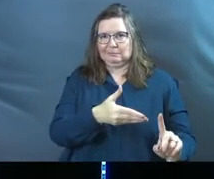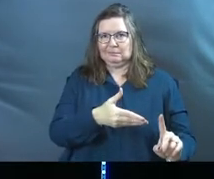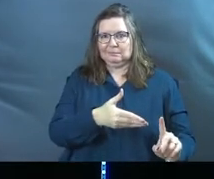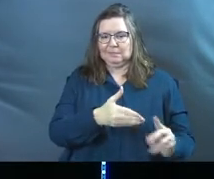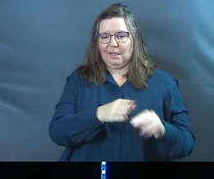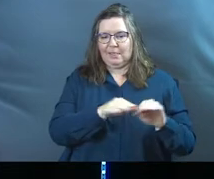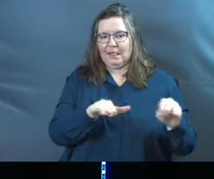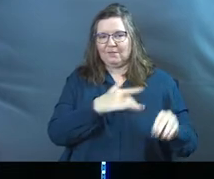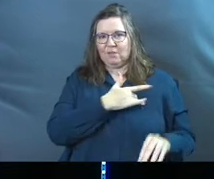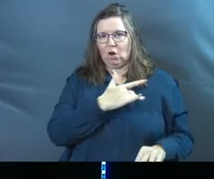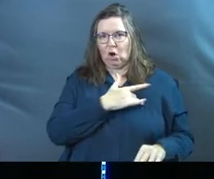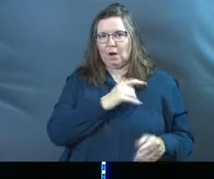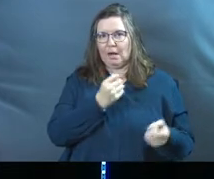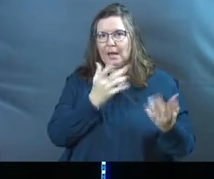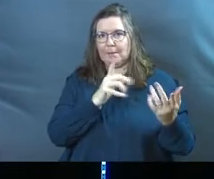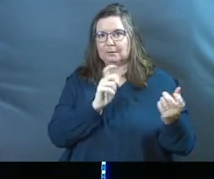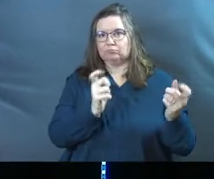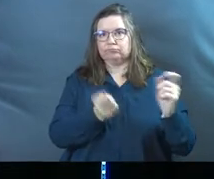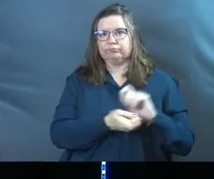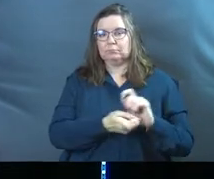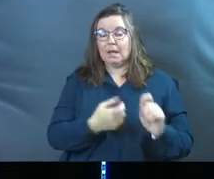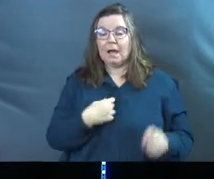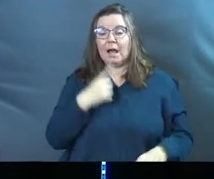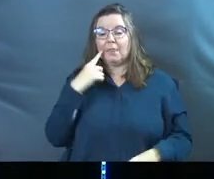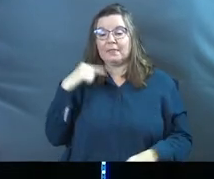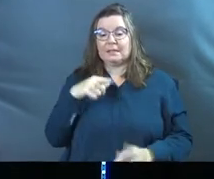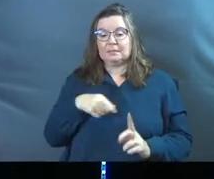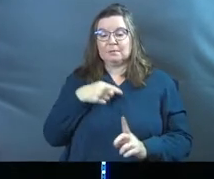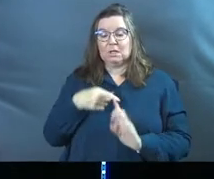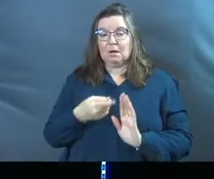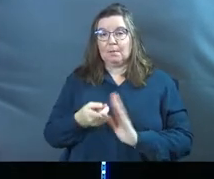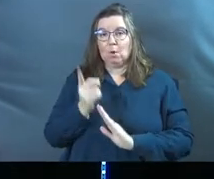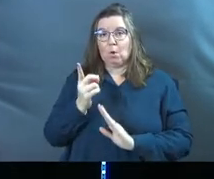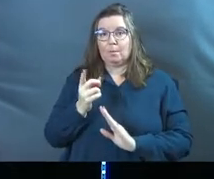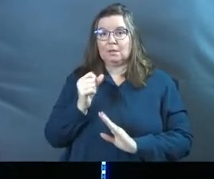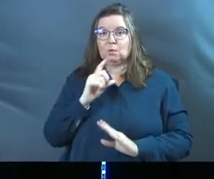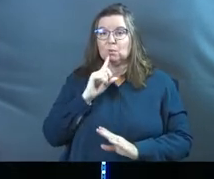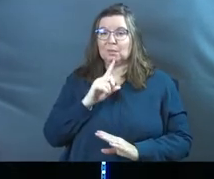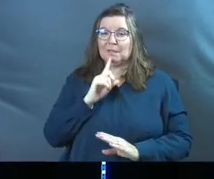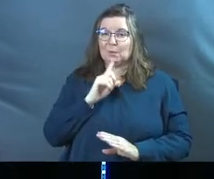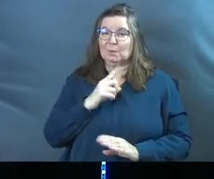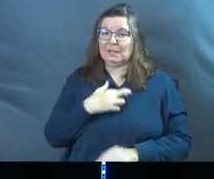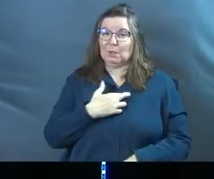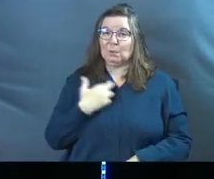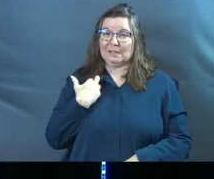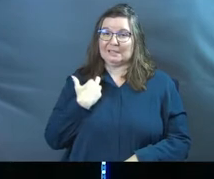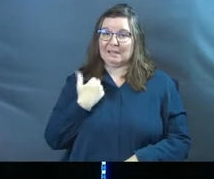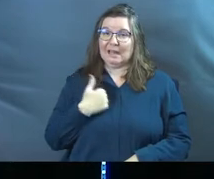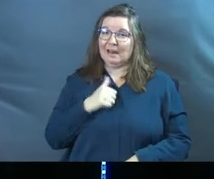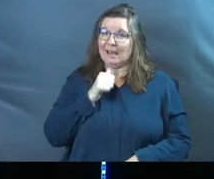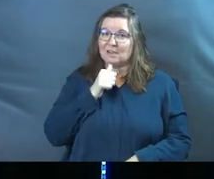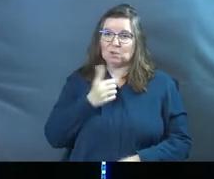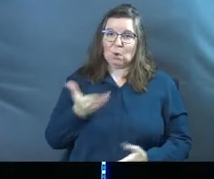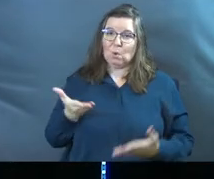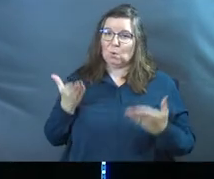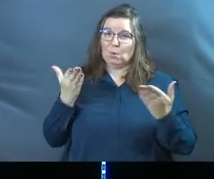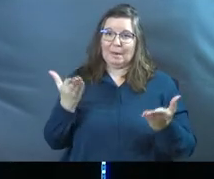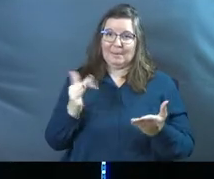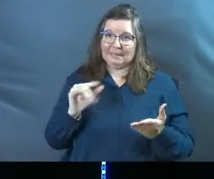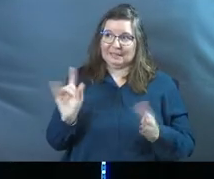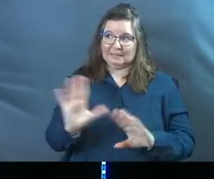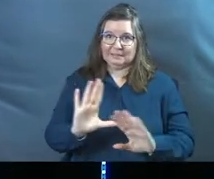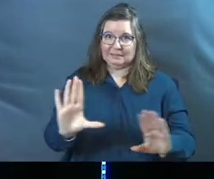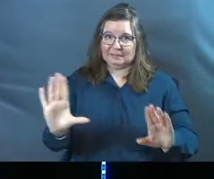testing the level of their heart repentance. I think this particular moment is super, super risky, and I do not recommend it.